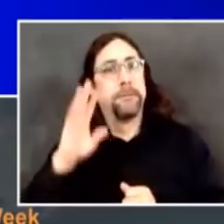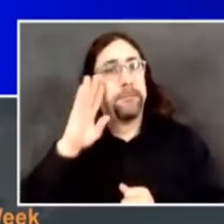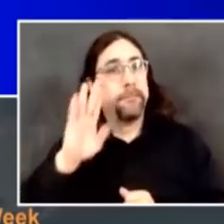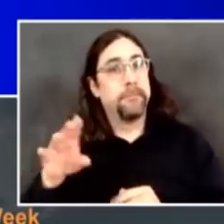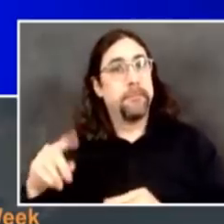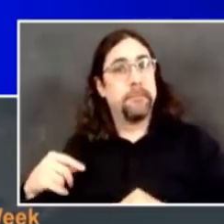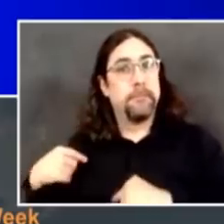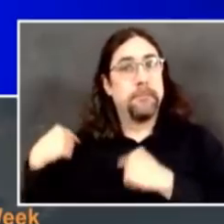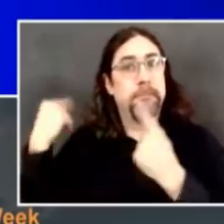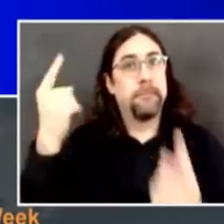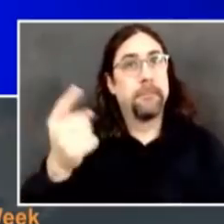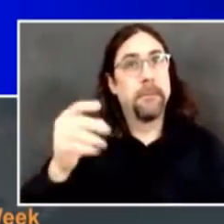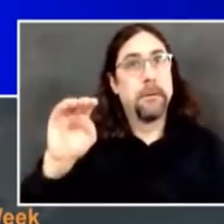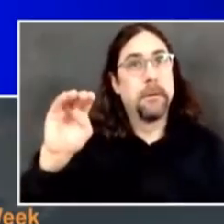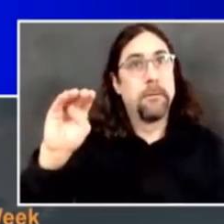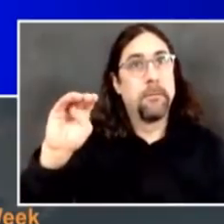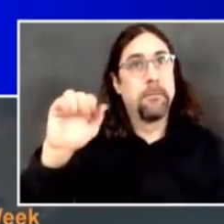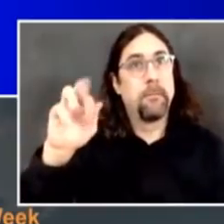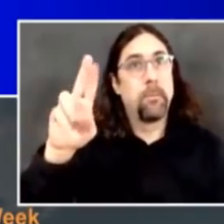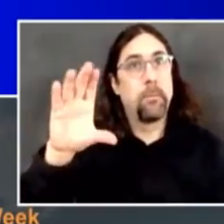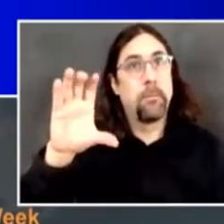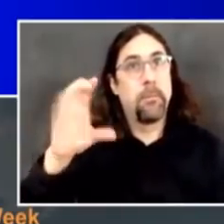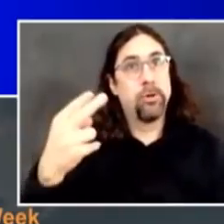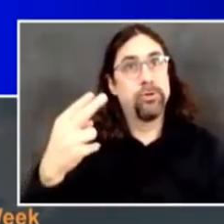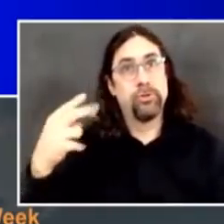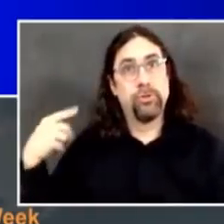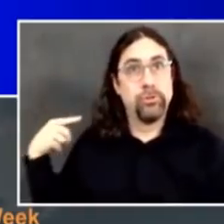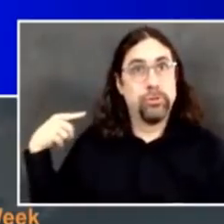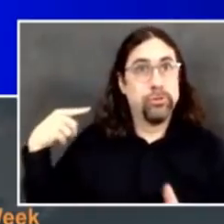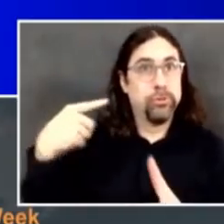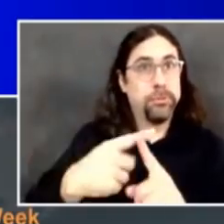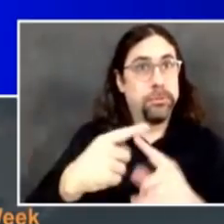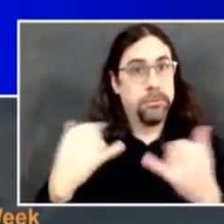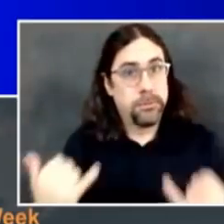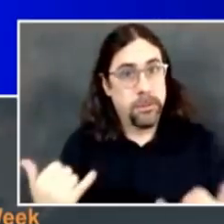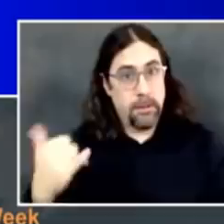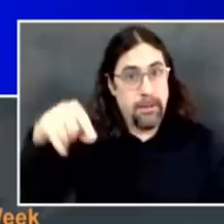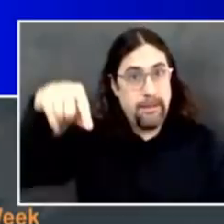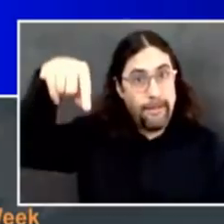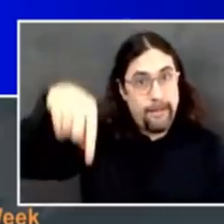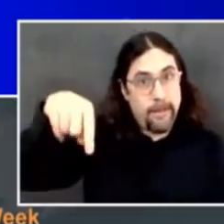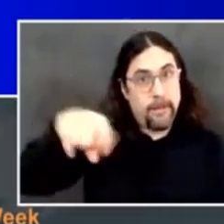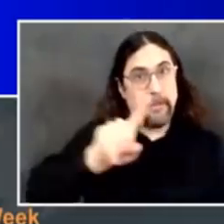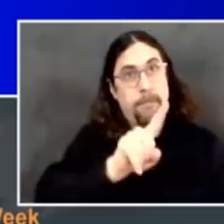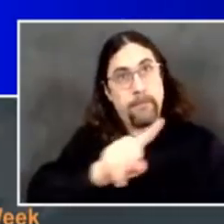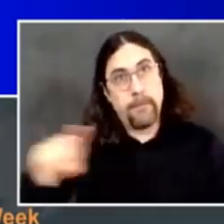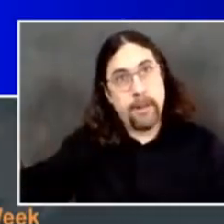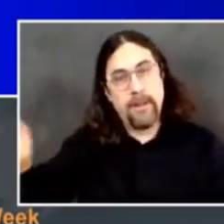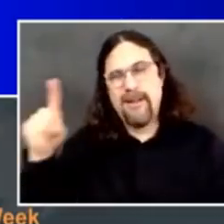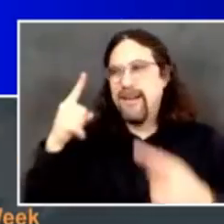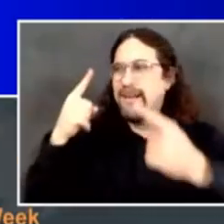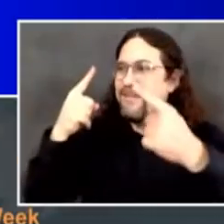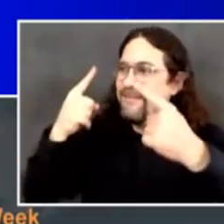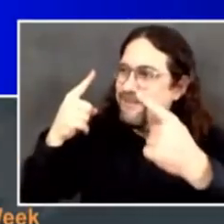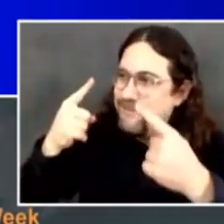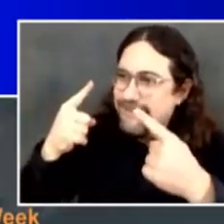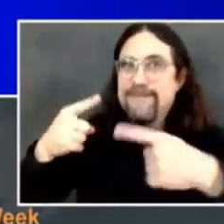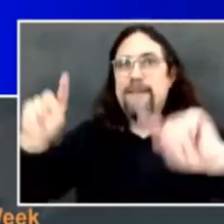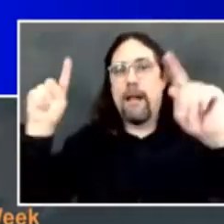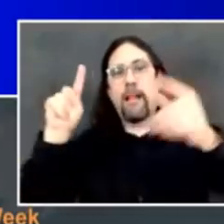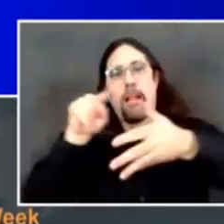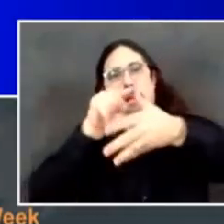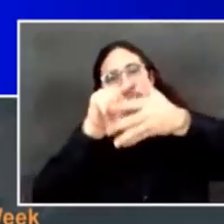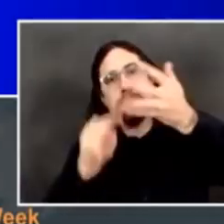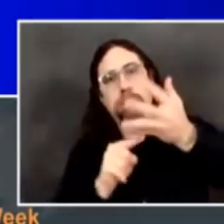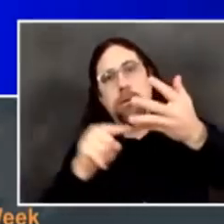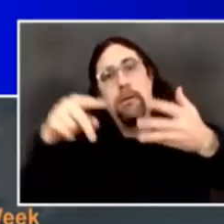going to emphasize that, that basic standard, not what we'd like to have ideally, but what is workable and usable for a situation